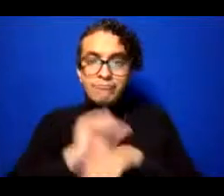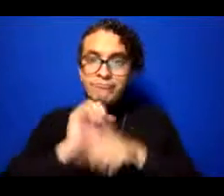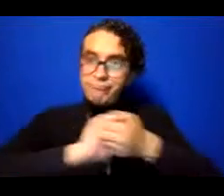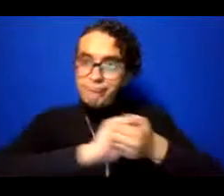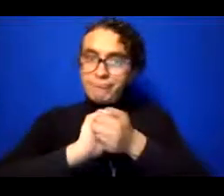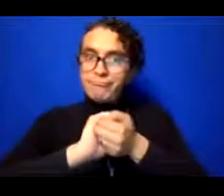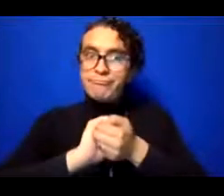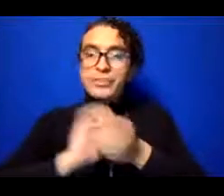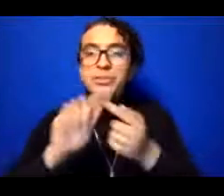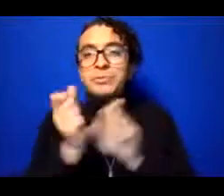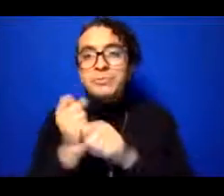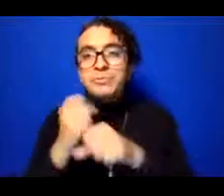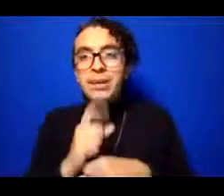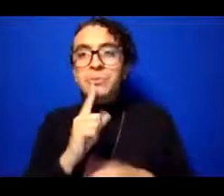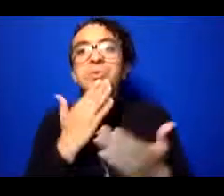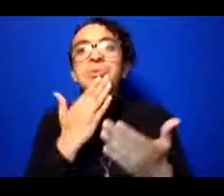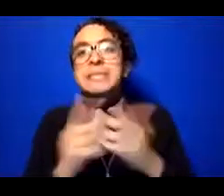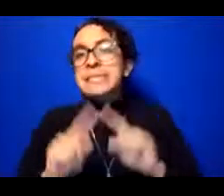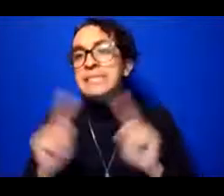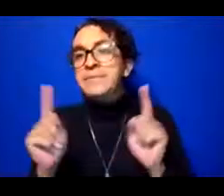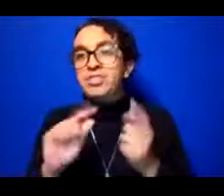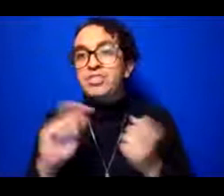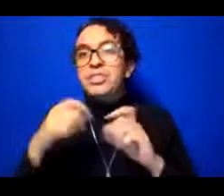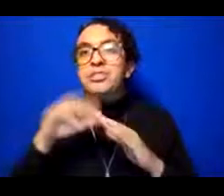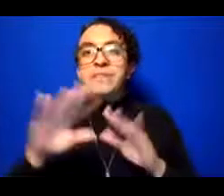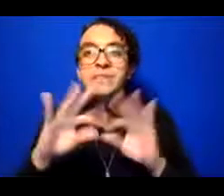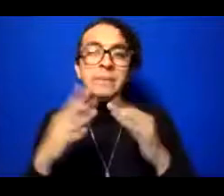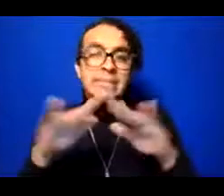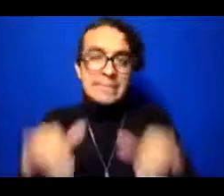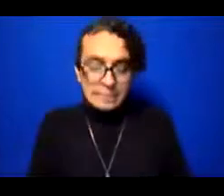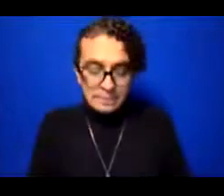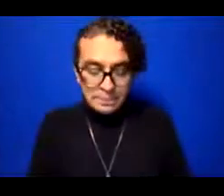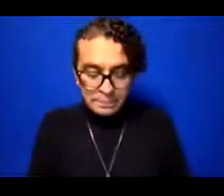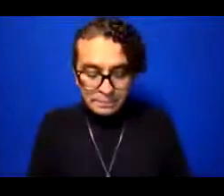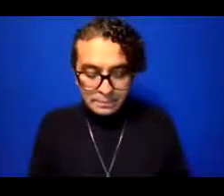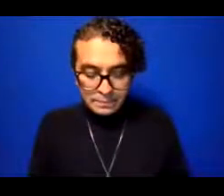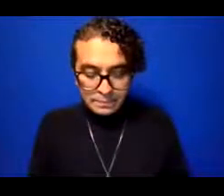to really make a really good difference and change within their family system.